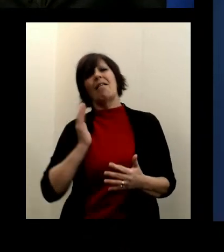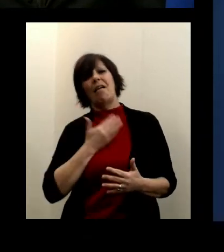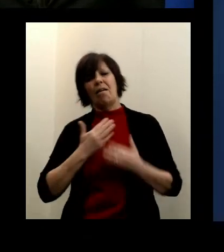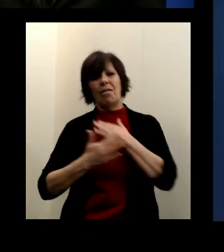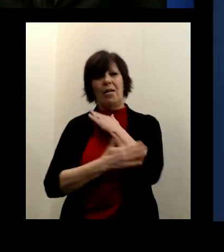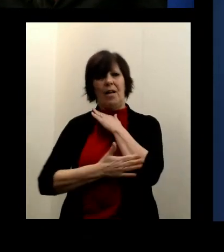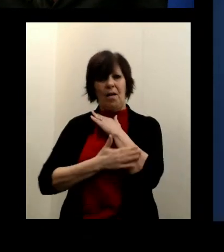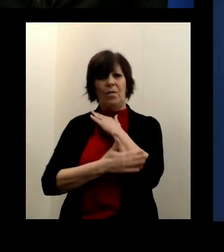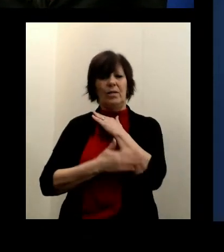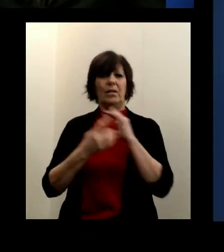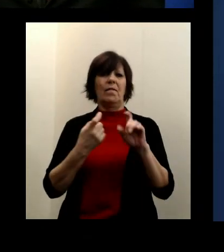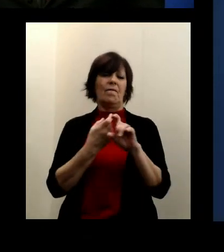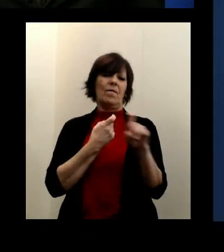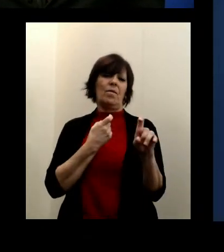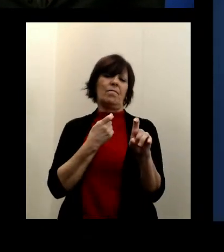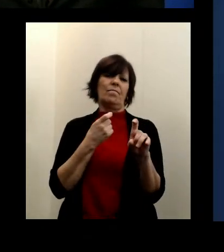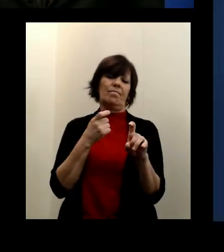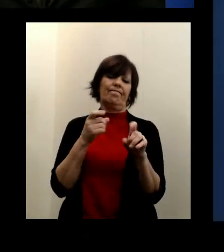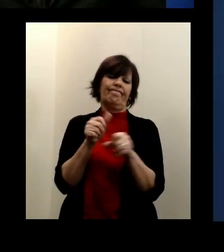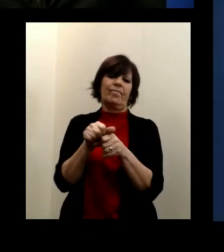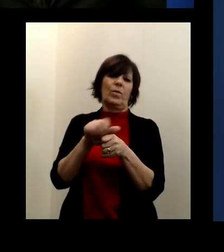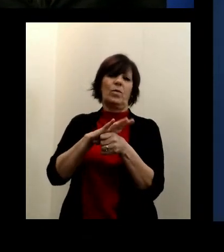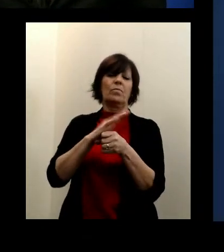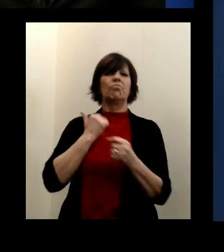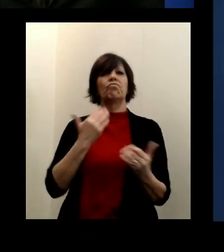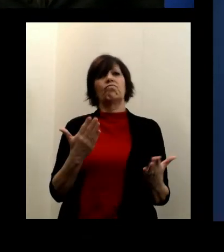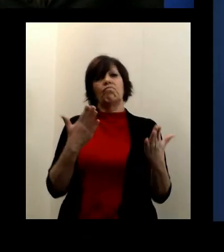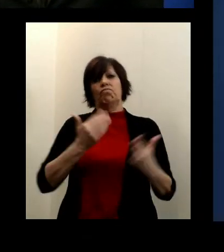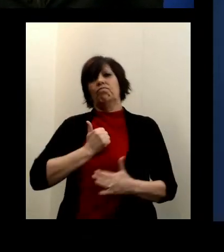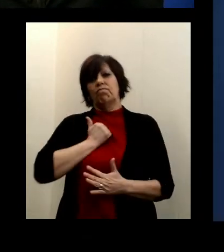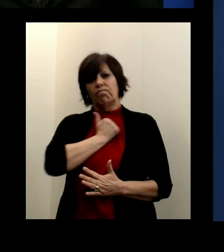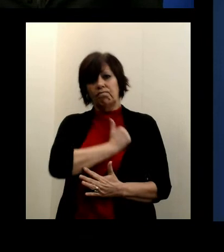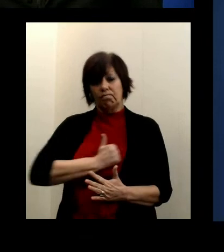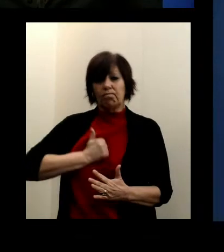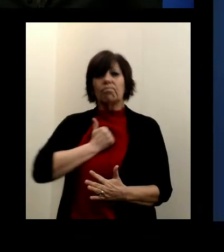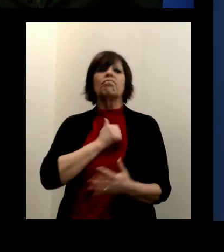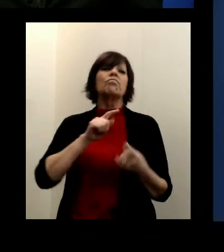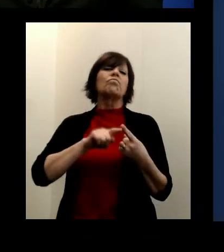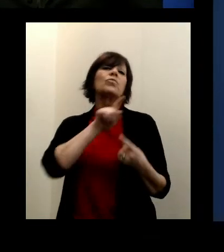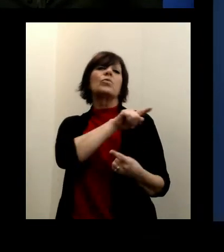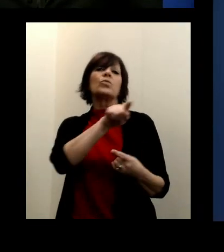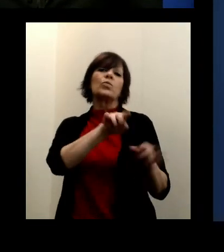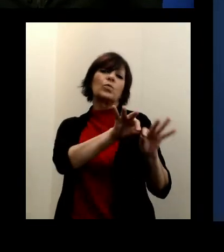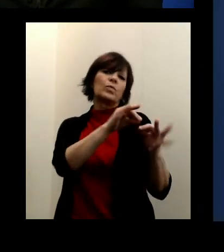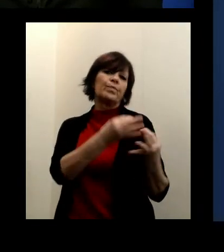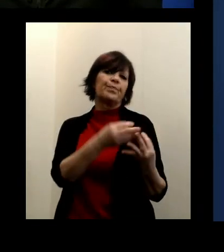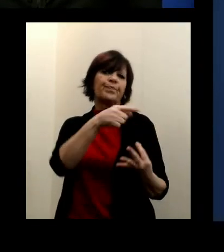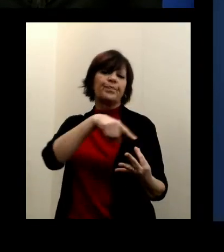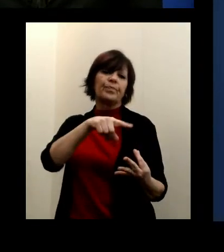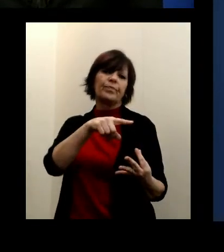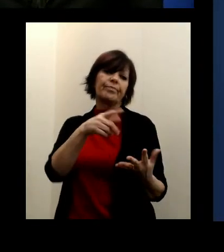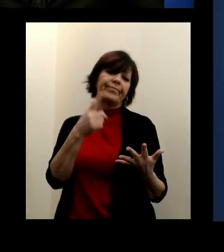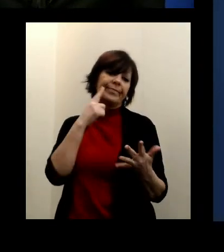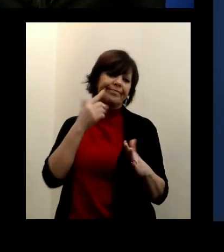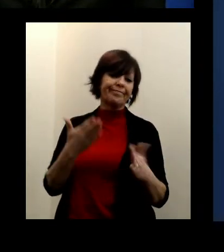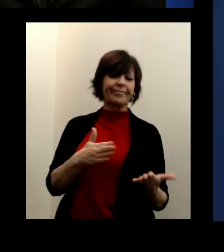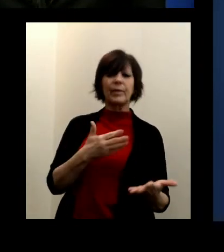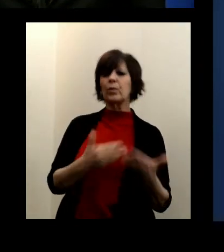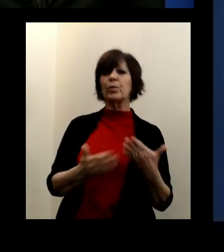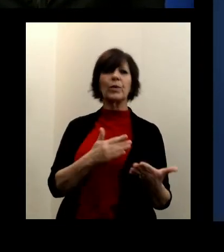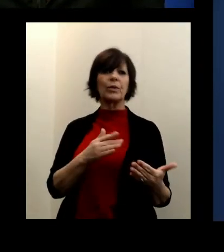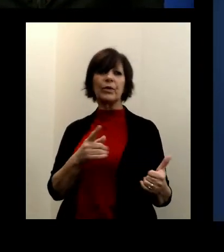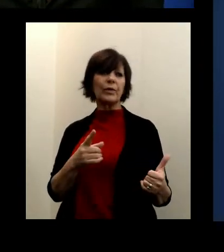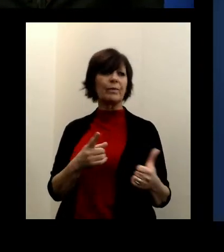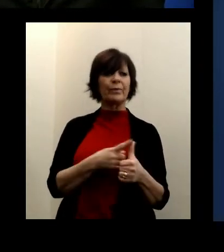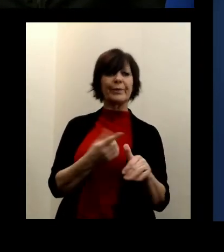result of COVID-19. And I do want to offer my deepest condolences to the family and loved ones who've been lost, whether it was the first death or the